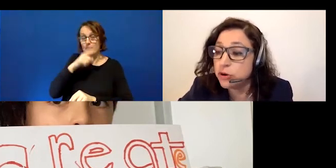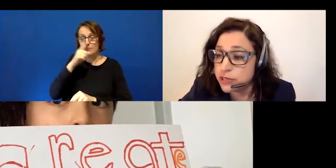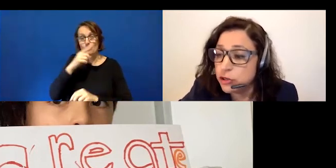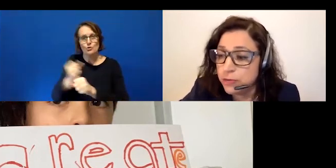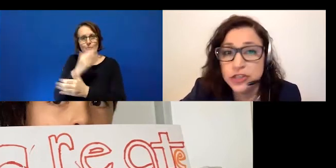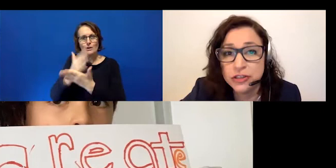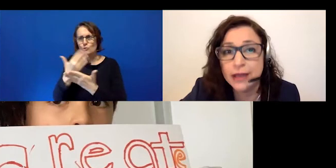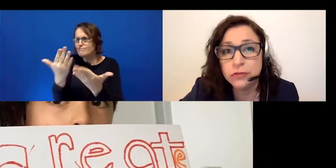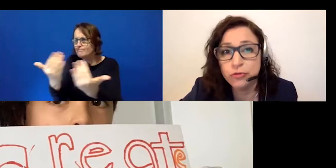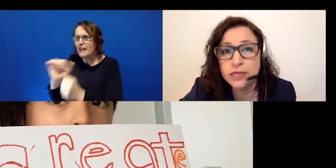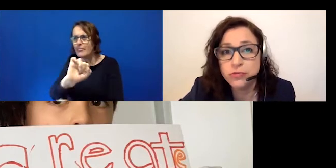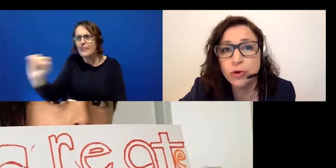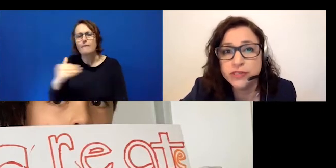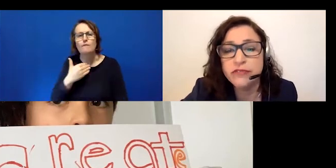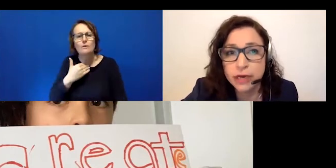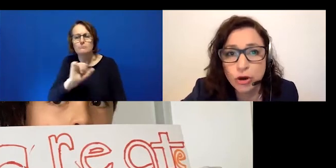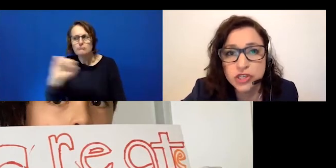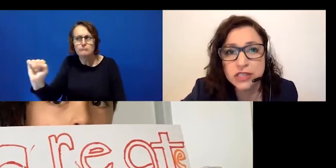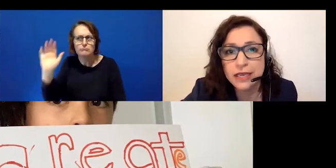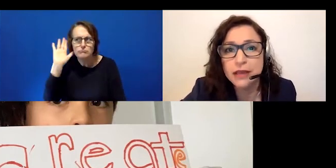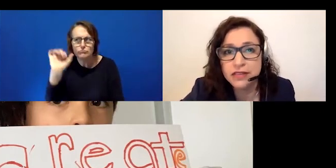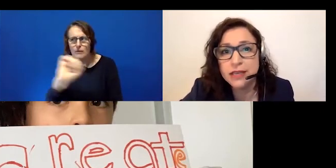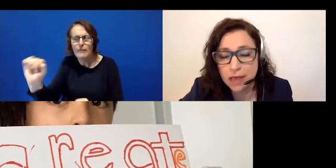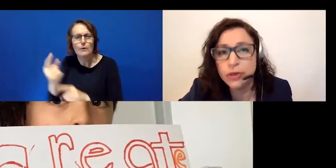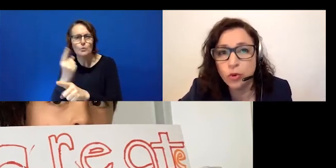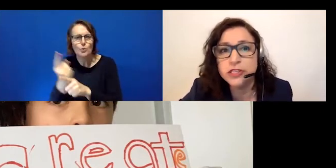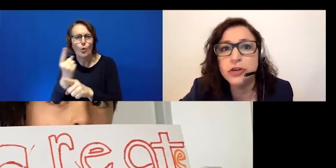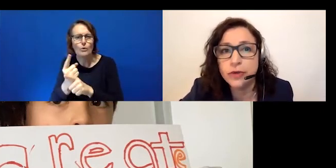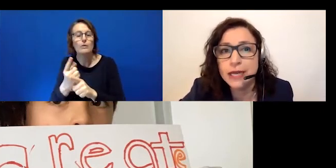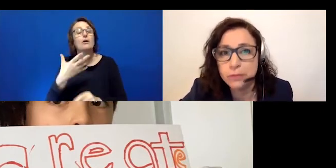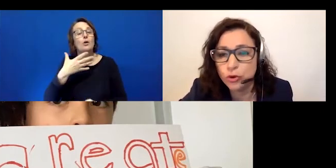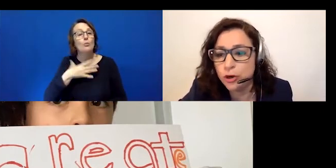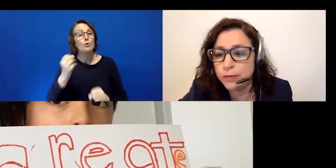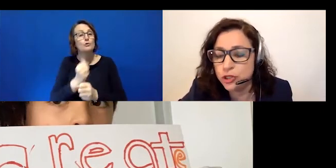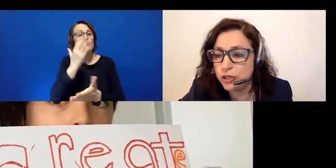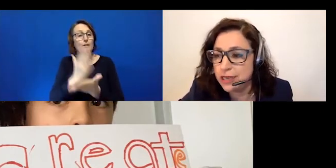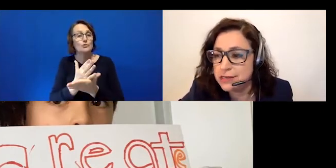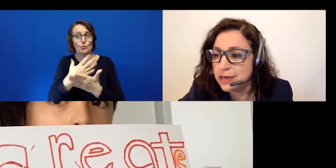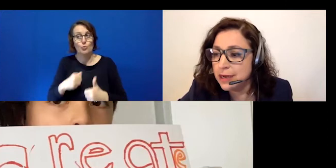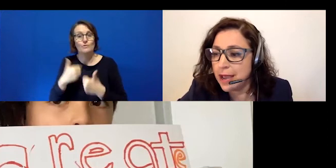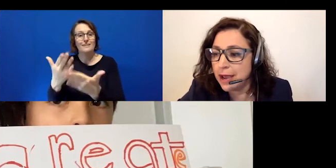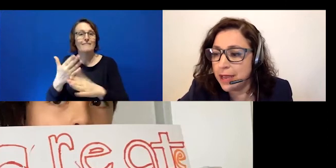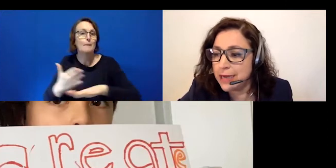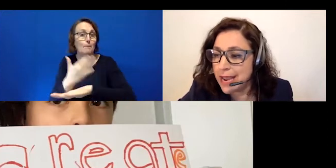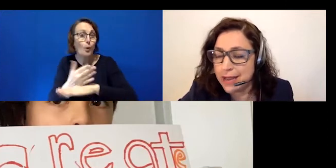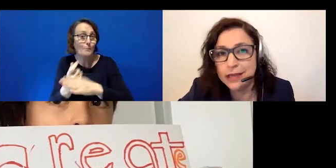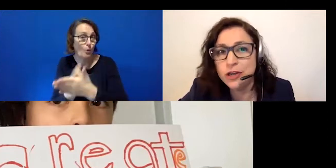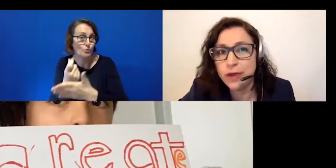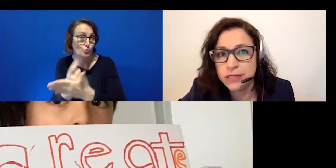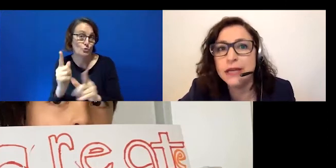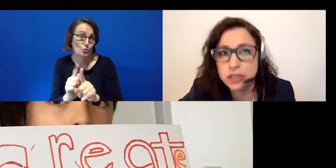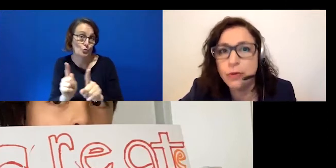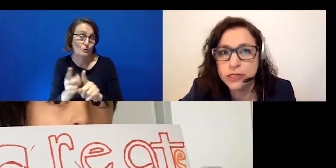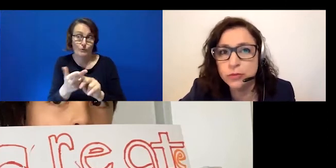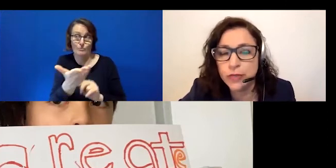I also should mention that through this, we were also very consciously thinking that we wanted to create employment opportunities